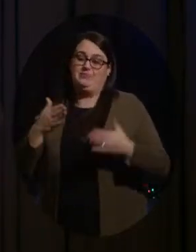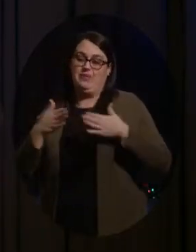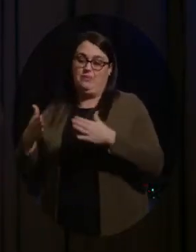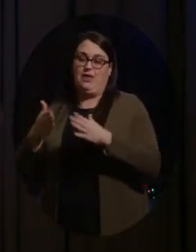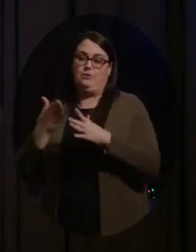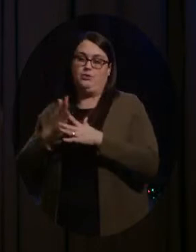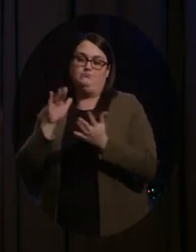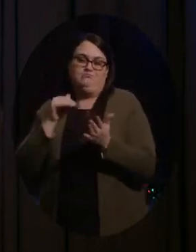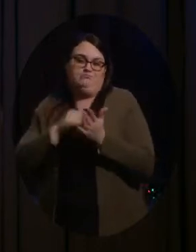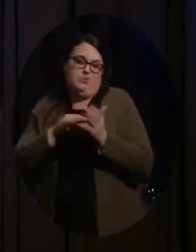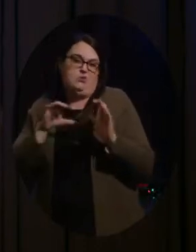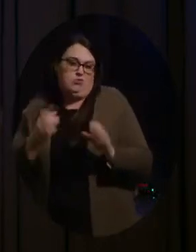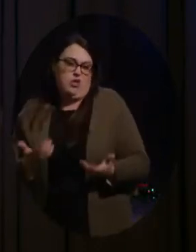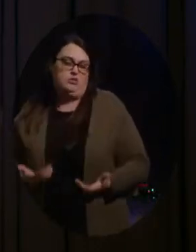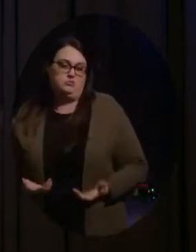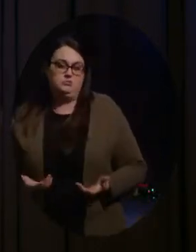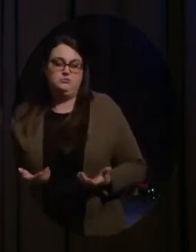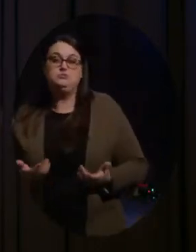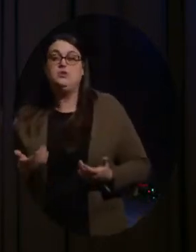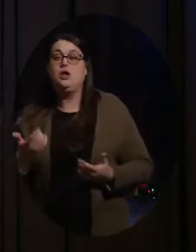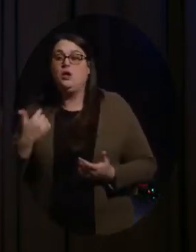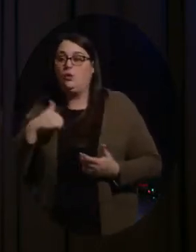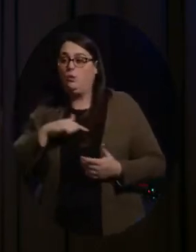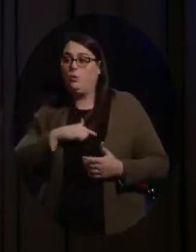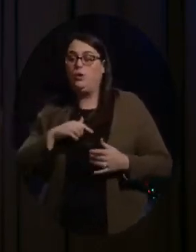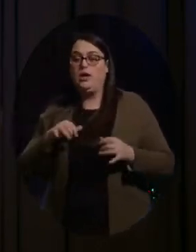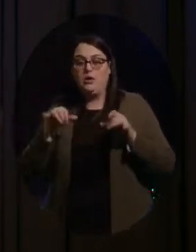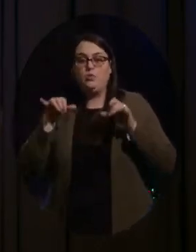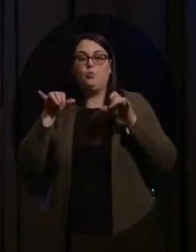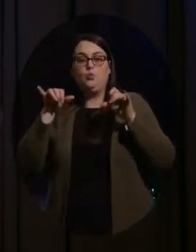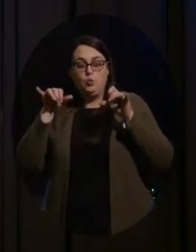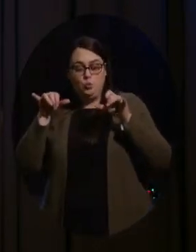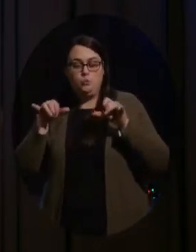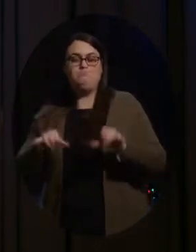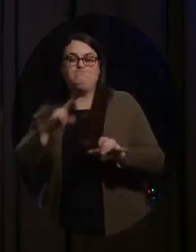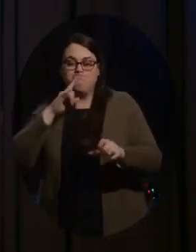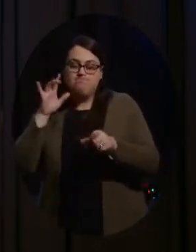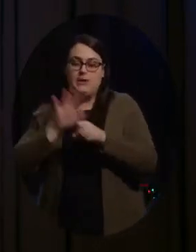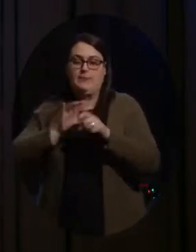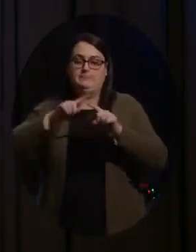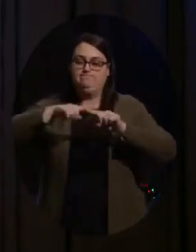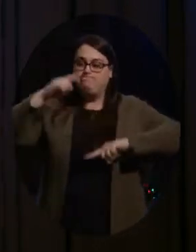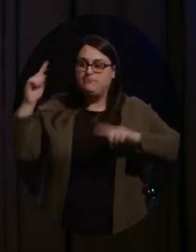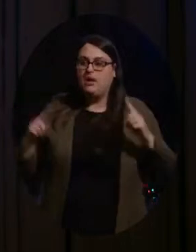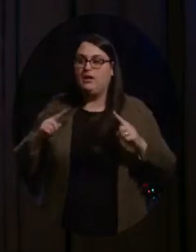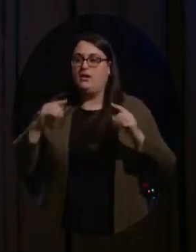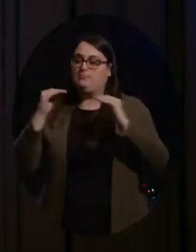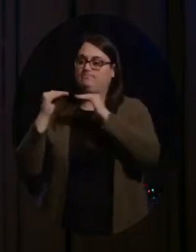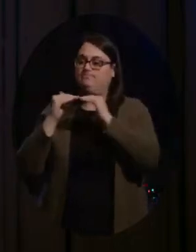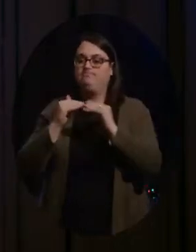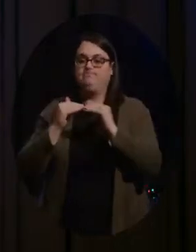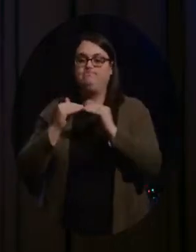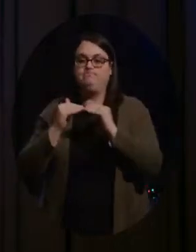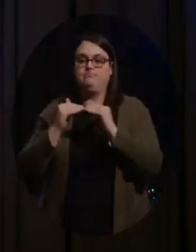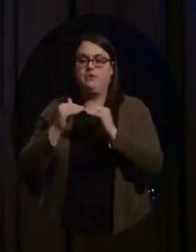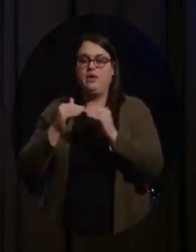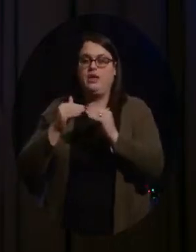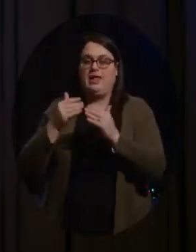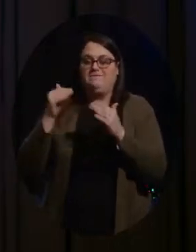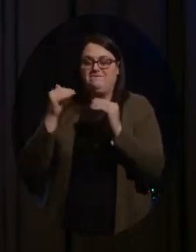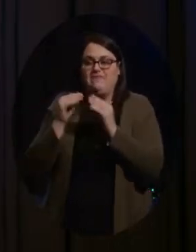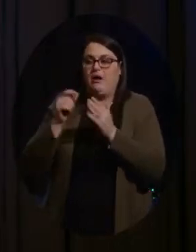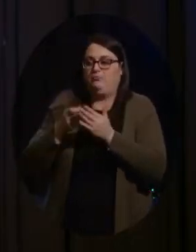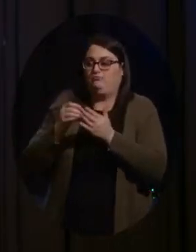to the middle class. And we remain committed to being a diverse and fairly compensated